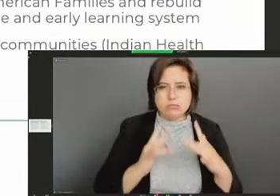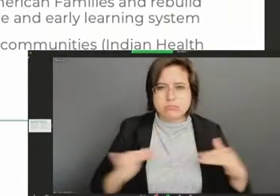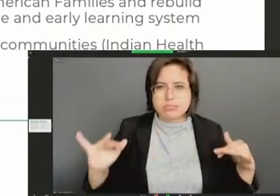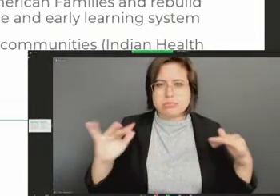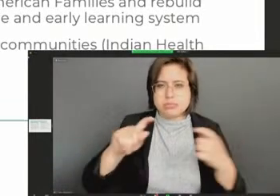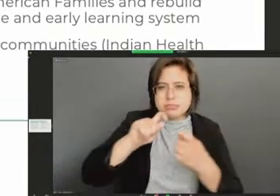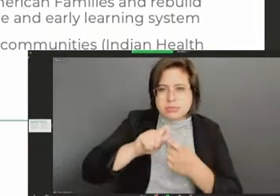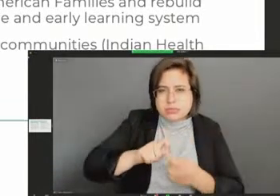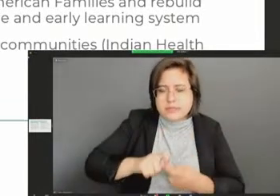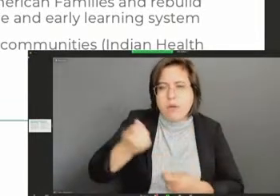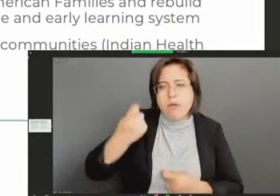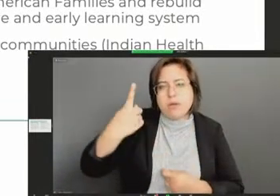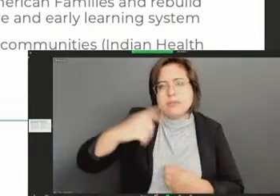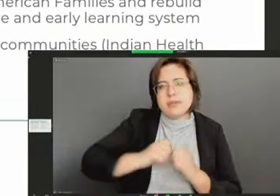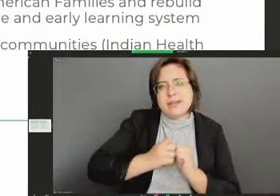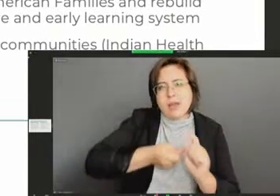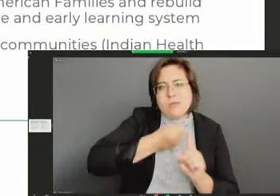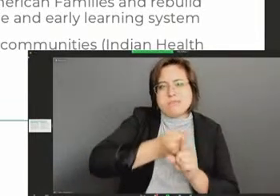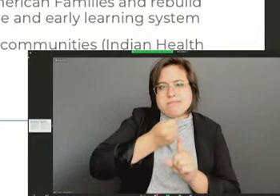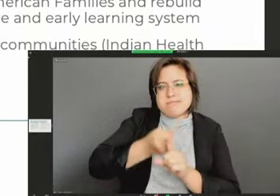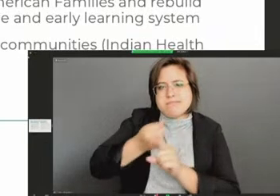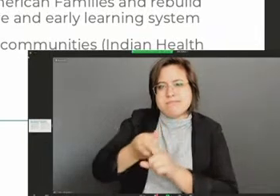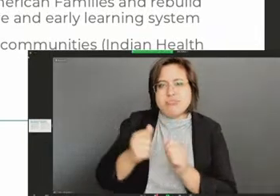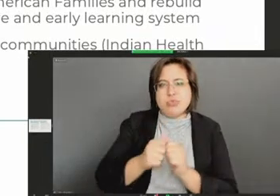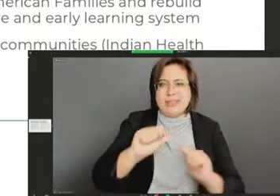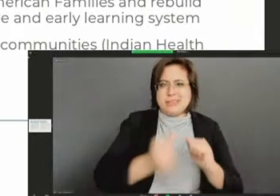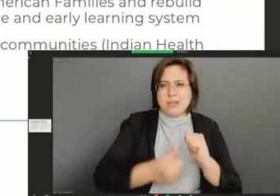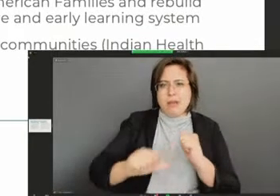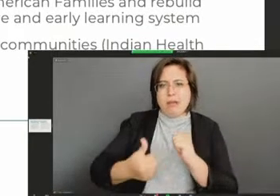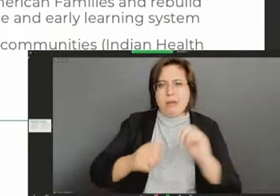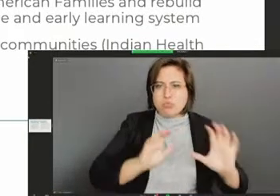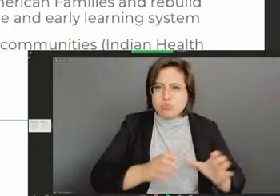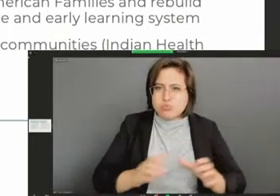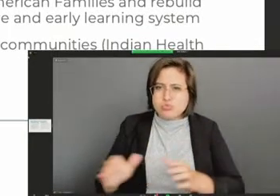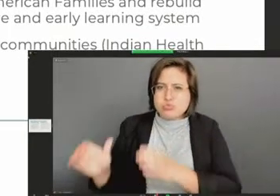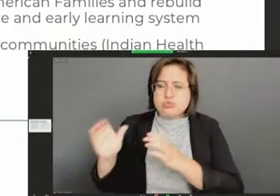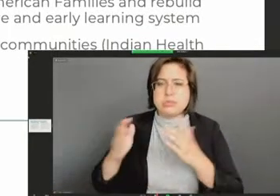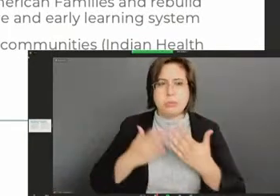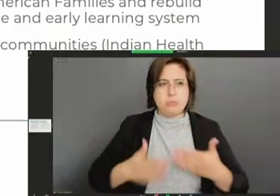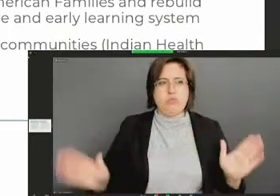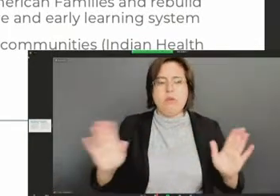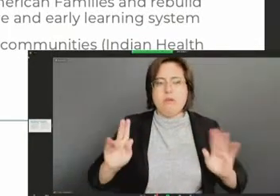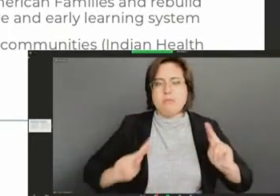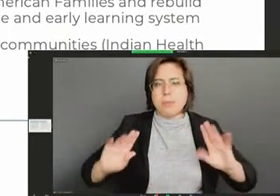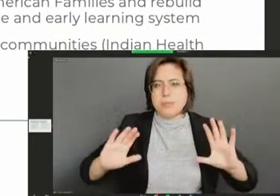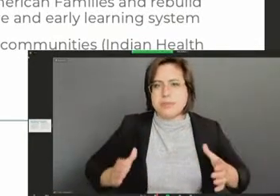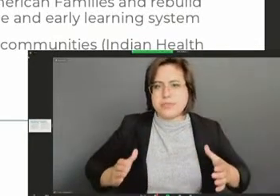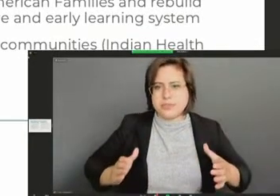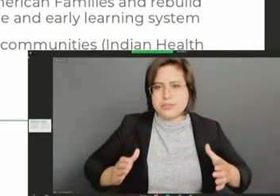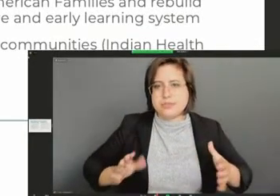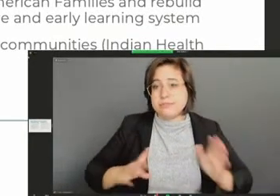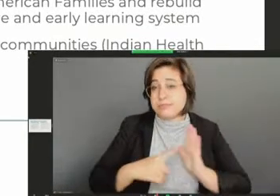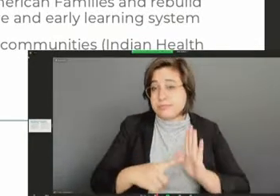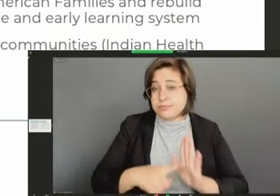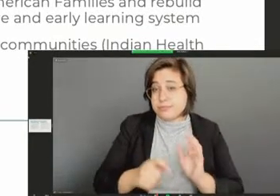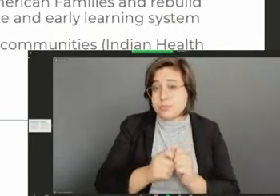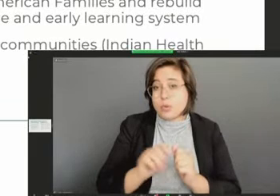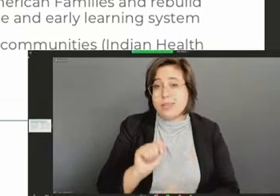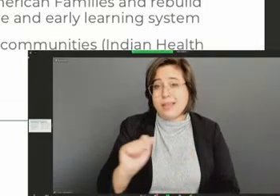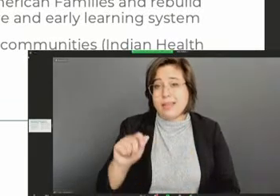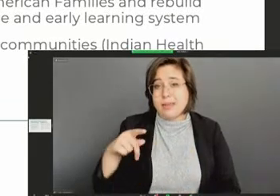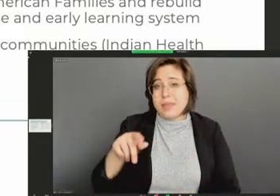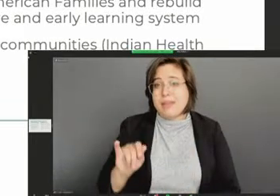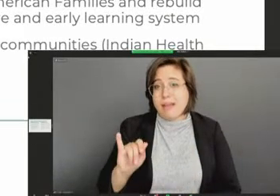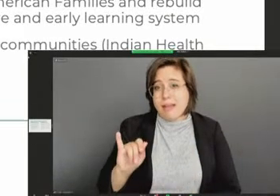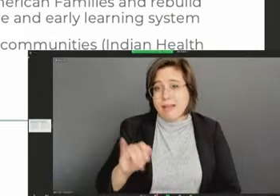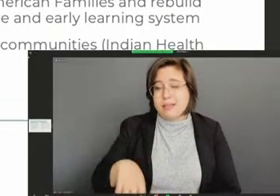of impact with subgroups of broader population. We give an example with AAPI and